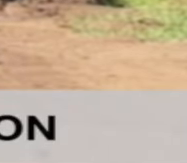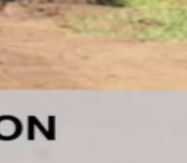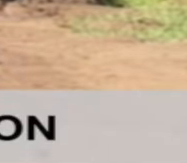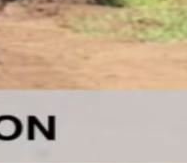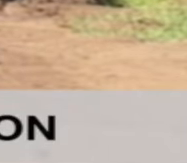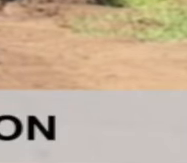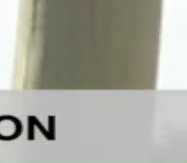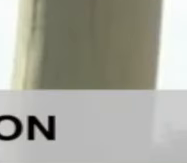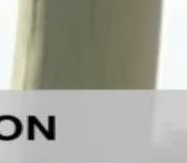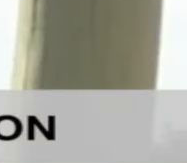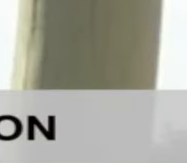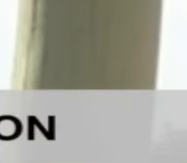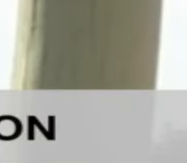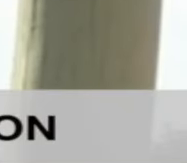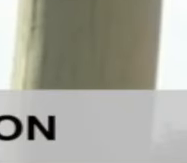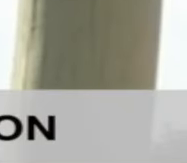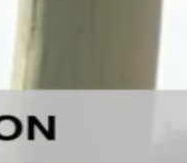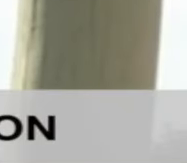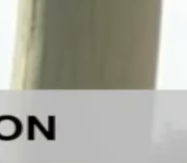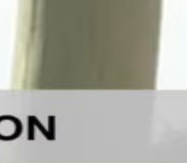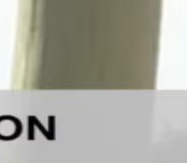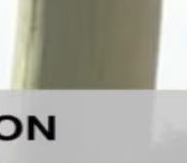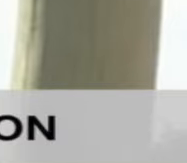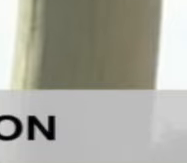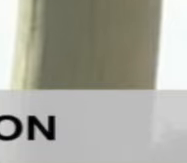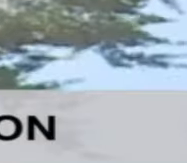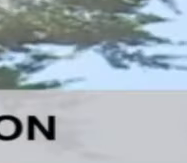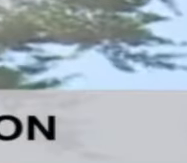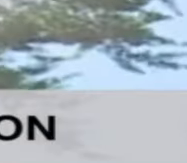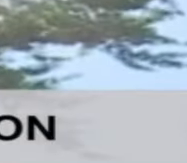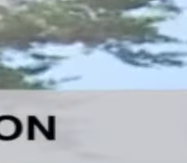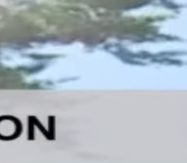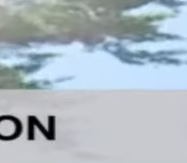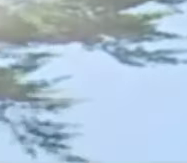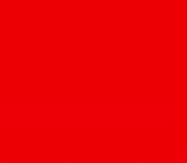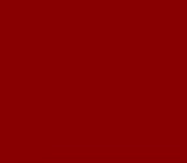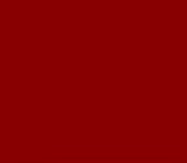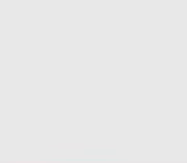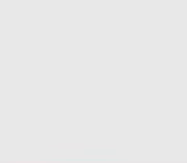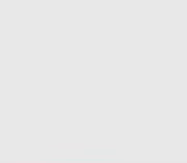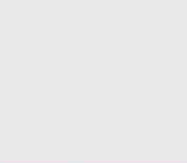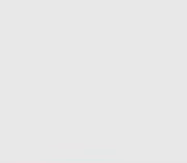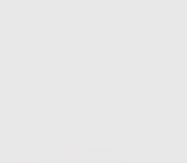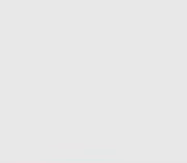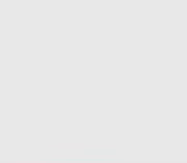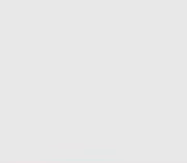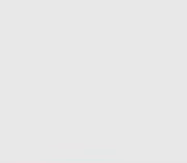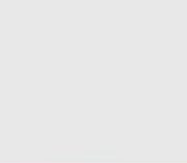Maimahiu Road through Abadea National Park. Details coming up.